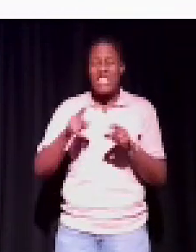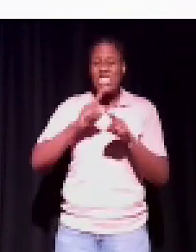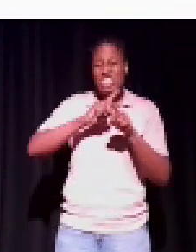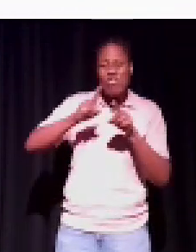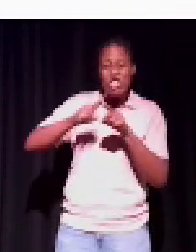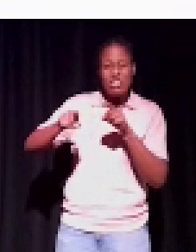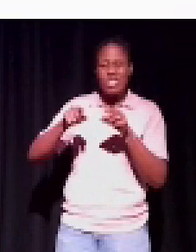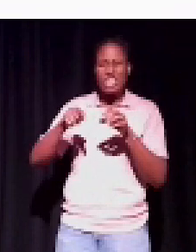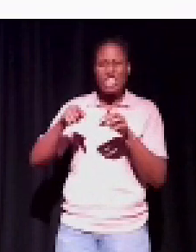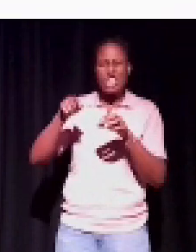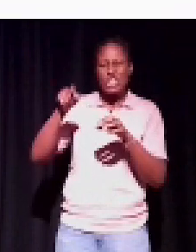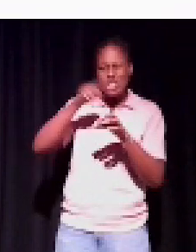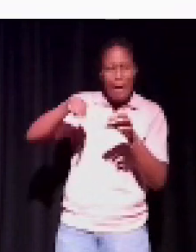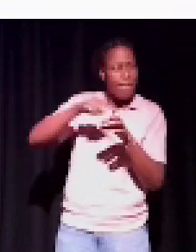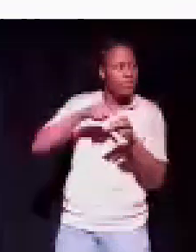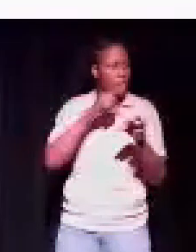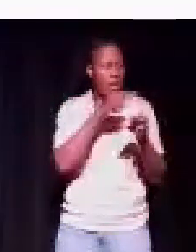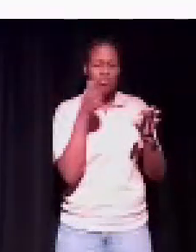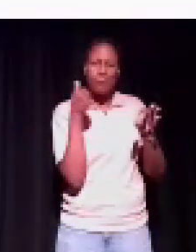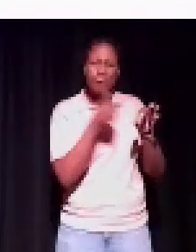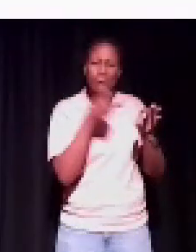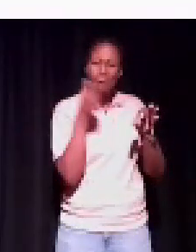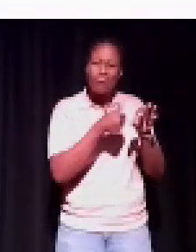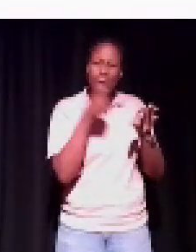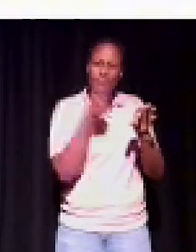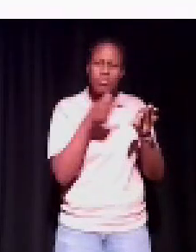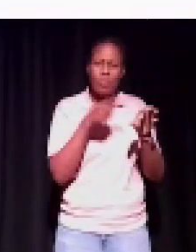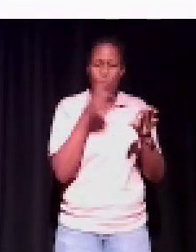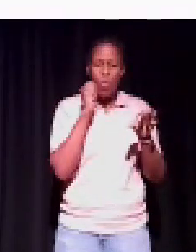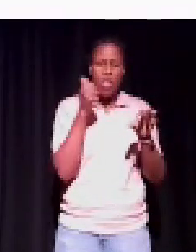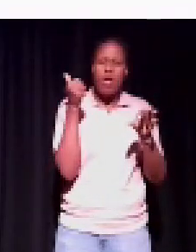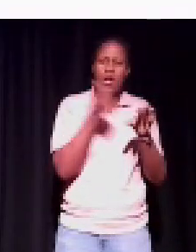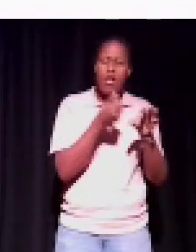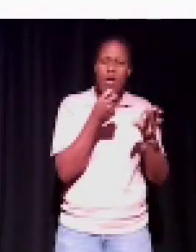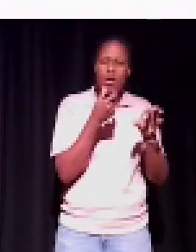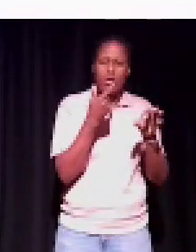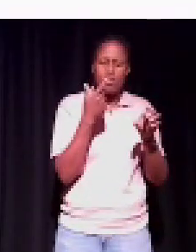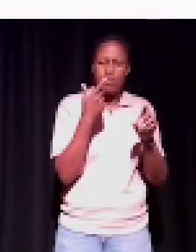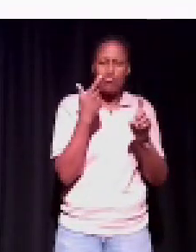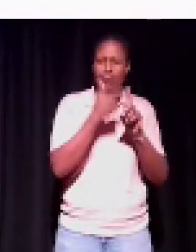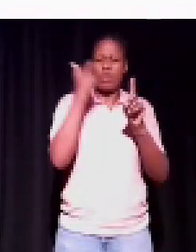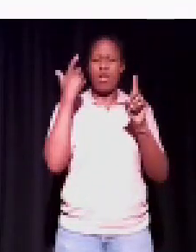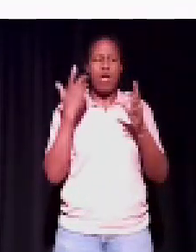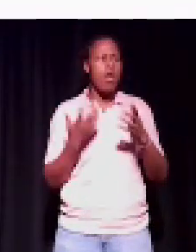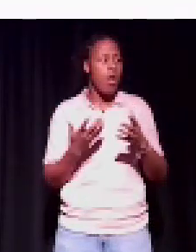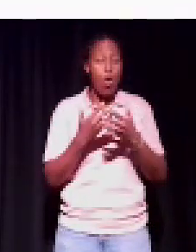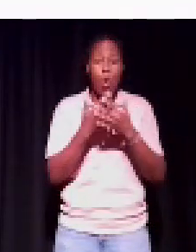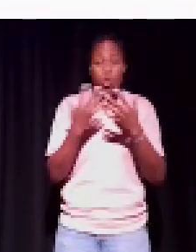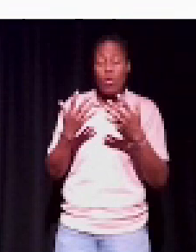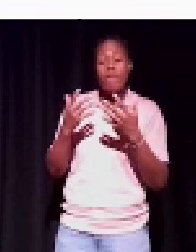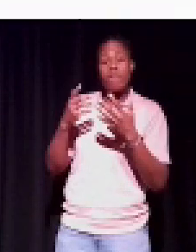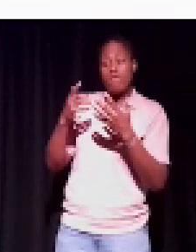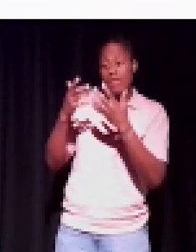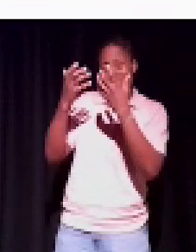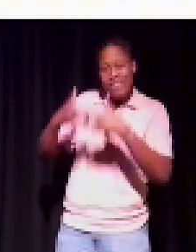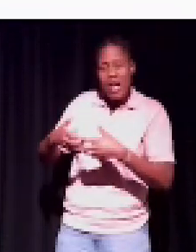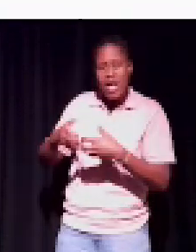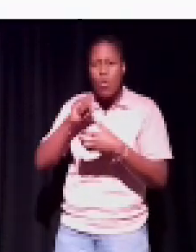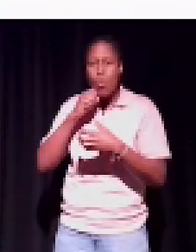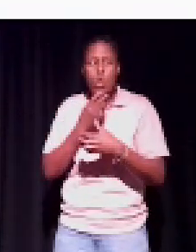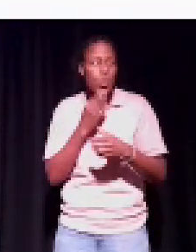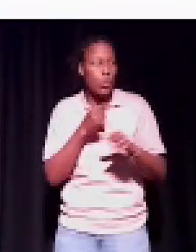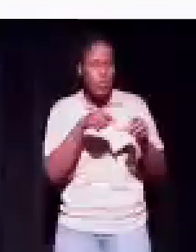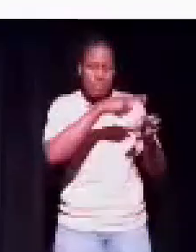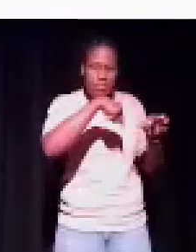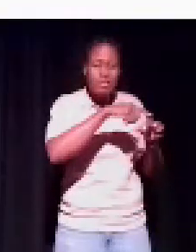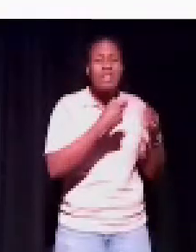but they're basically just triggers. They're just buttons that can trigger something, and lots of devices out there use them. If someone can only just move